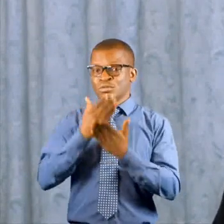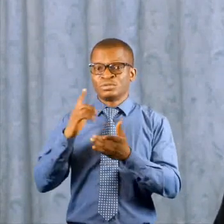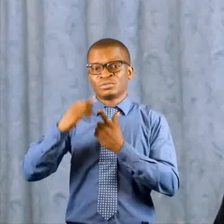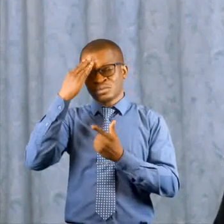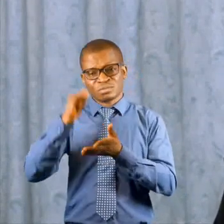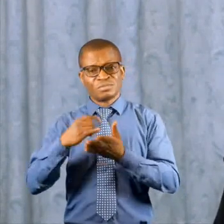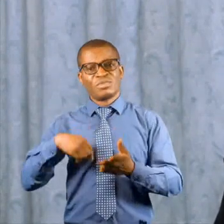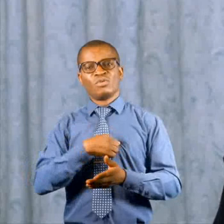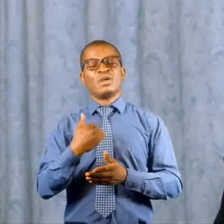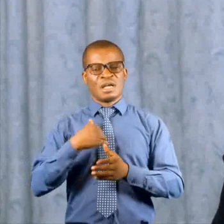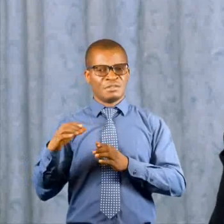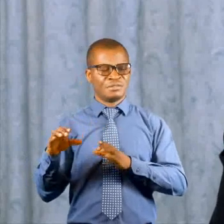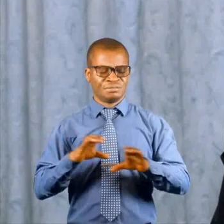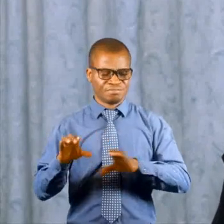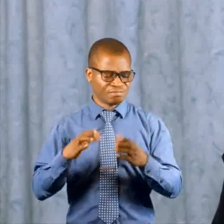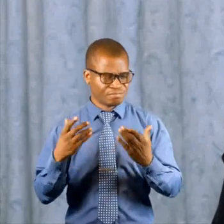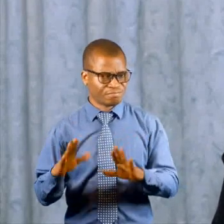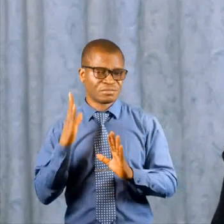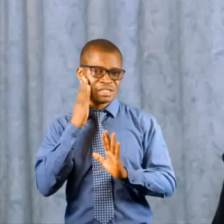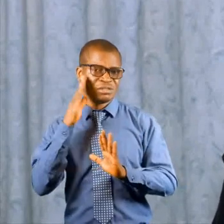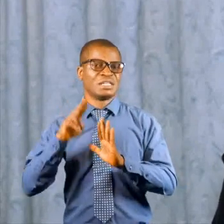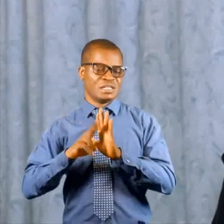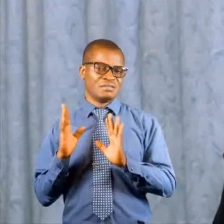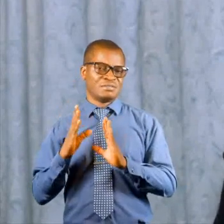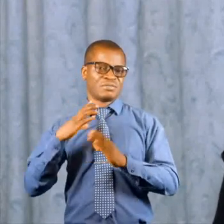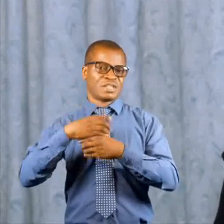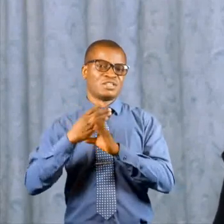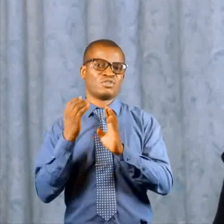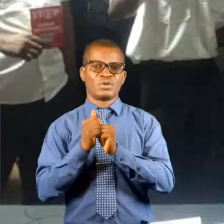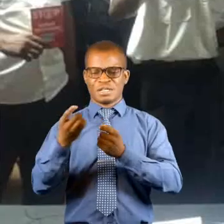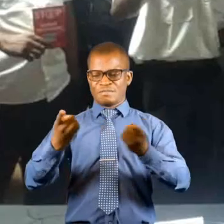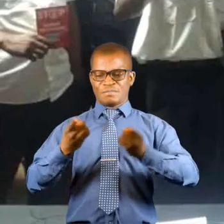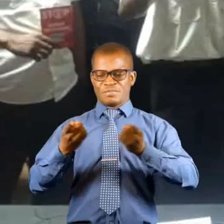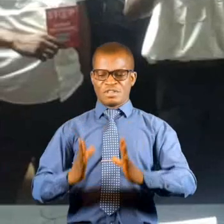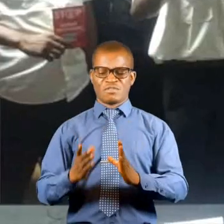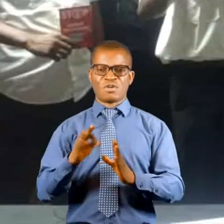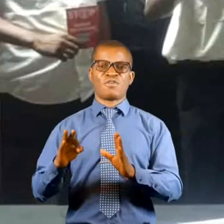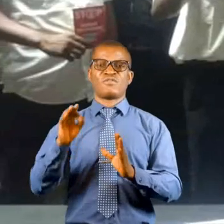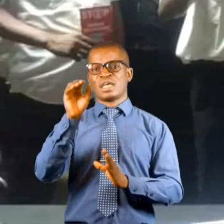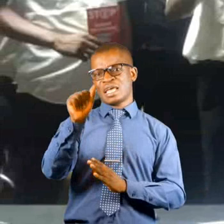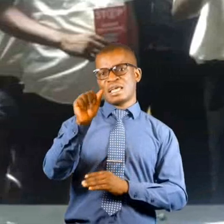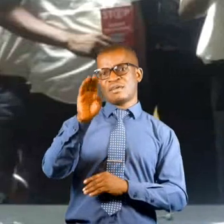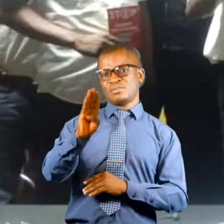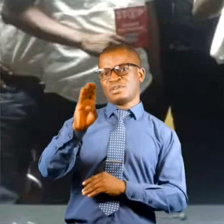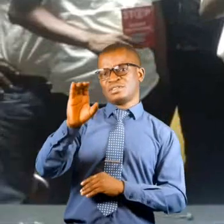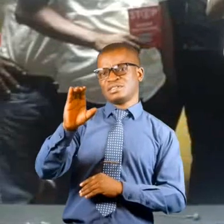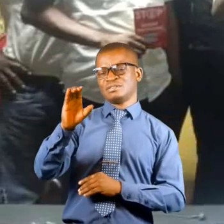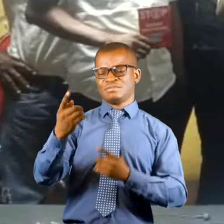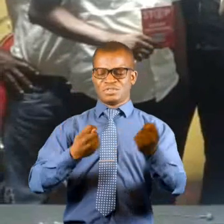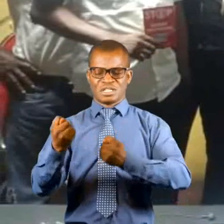have done the awareness creation with the drivers of ABC Transport